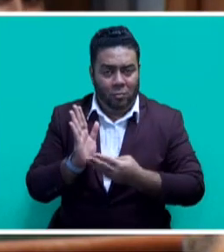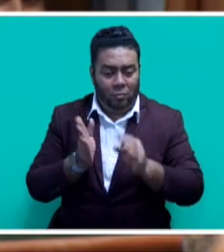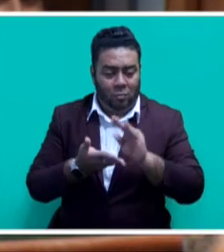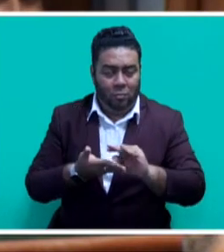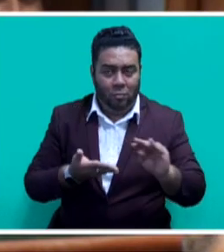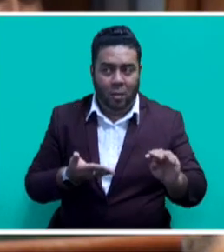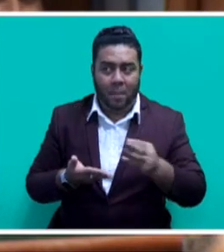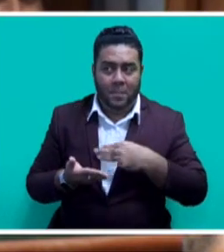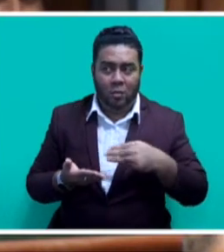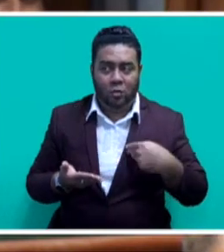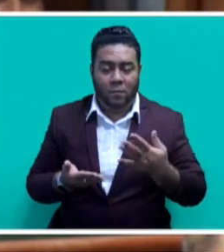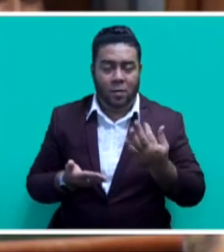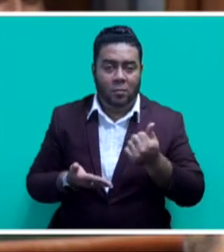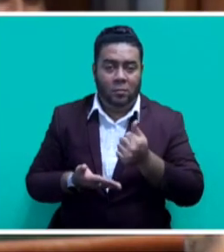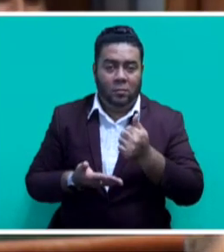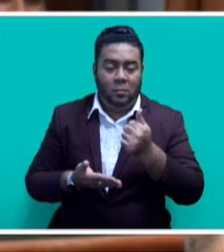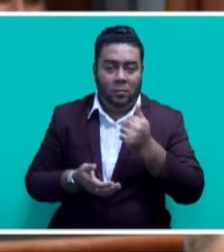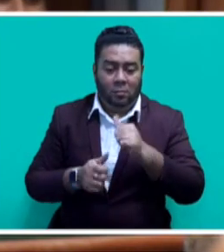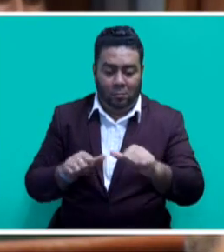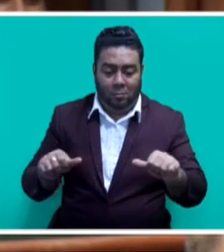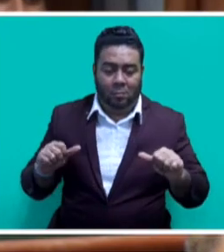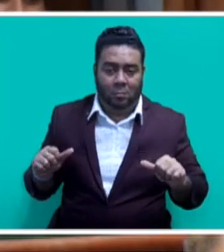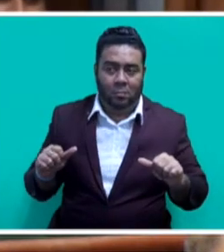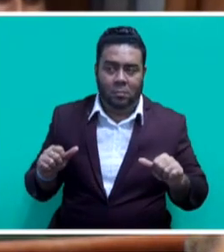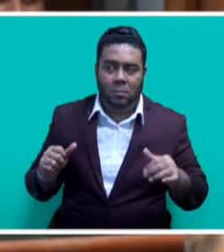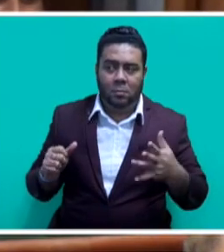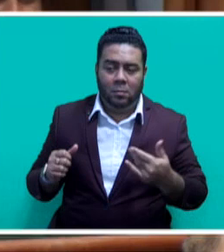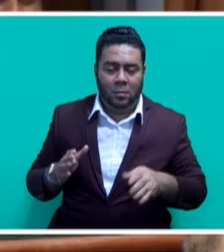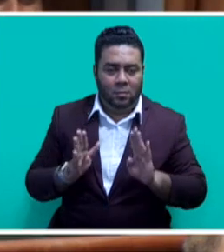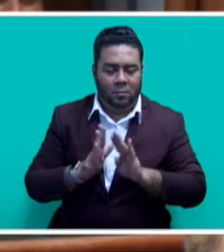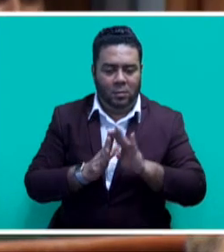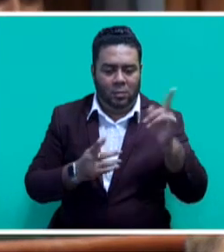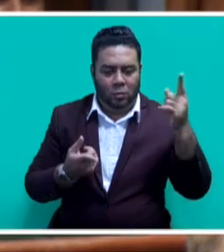of Agriculture has been on a reducing trend.